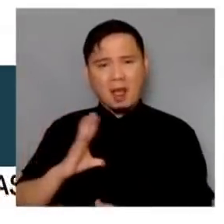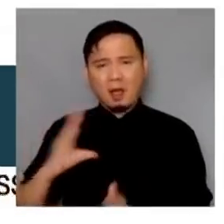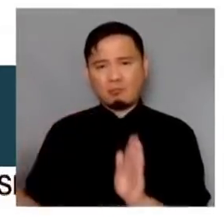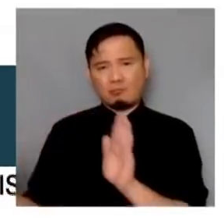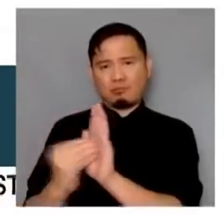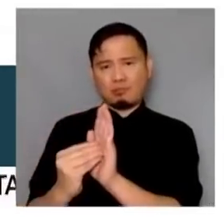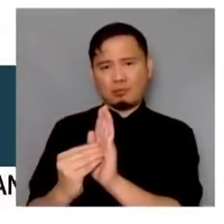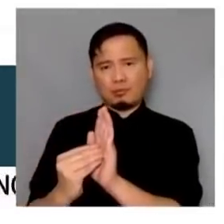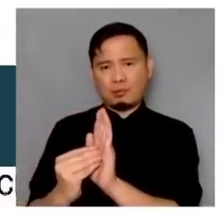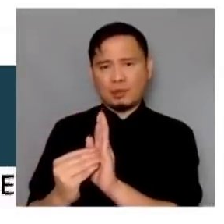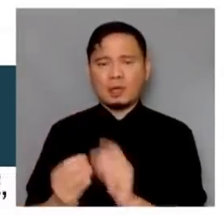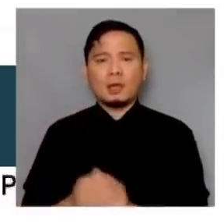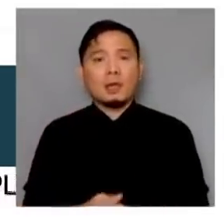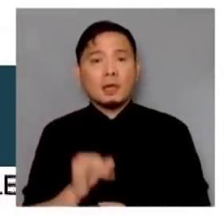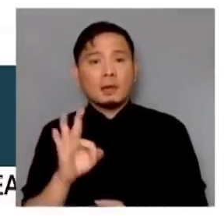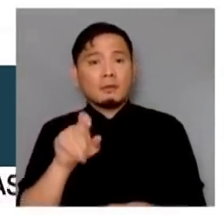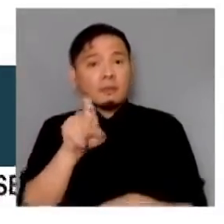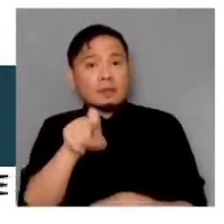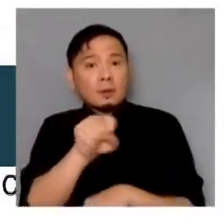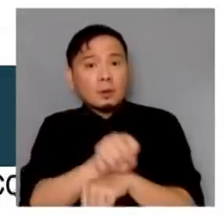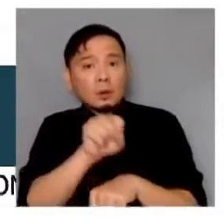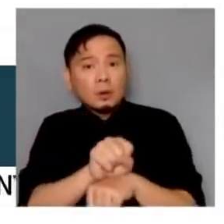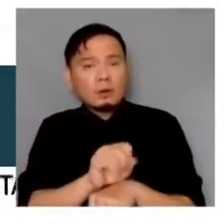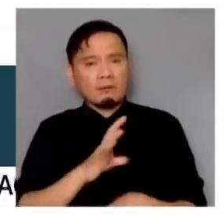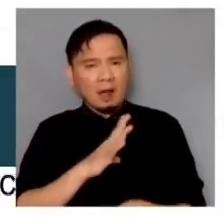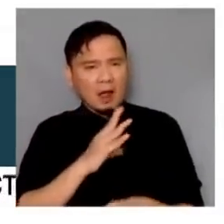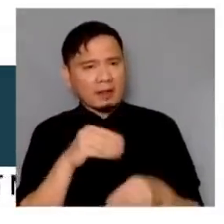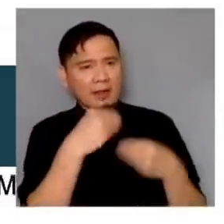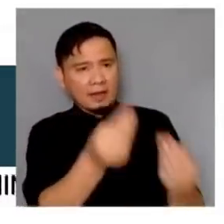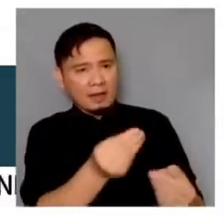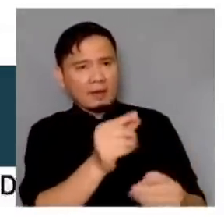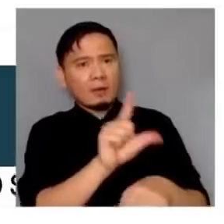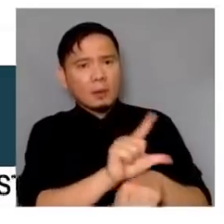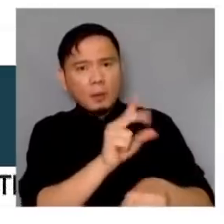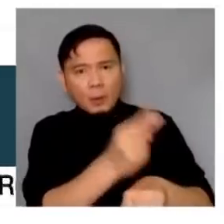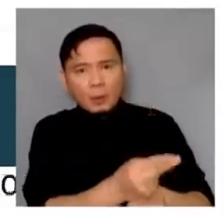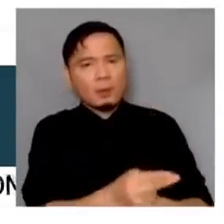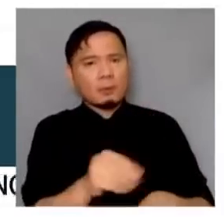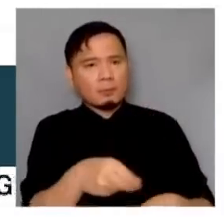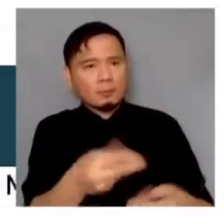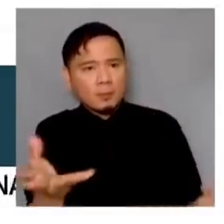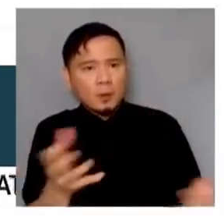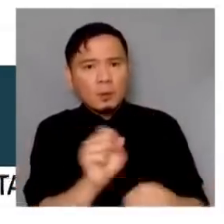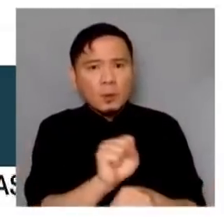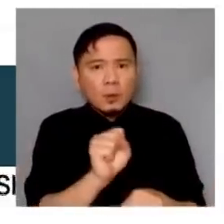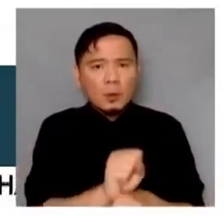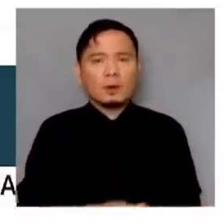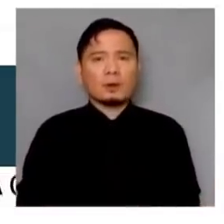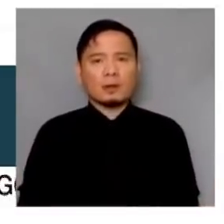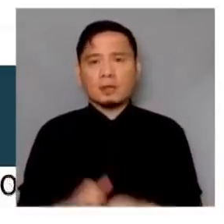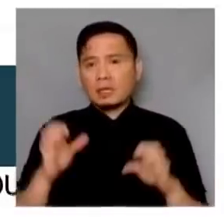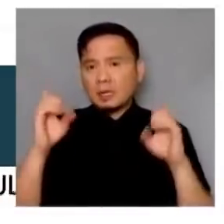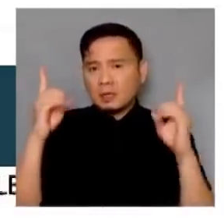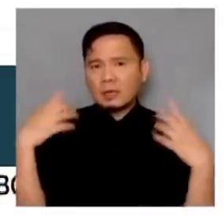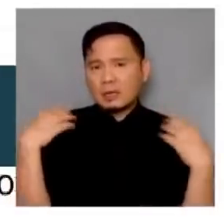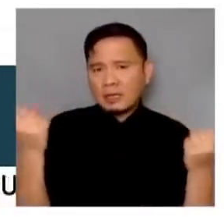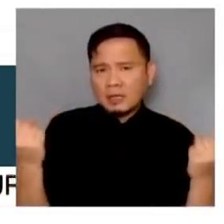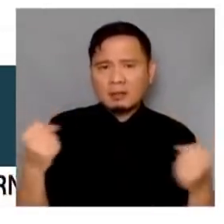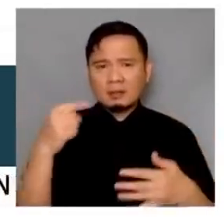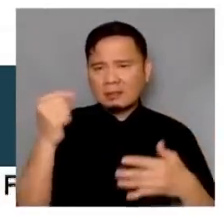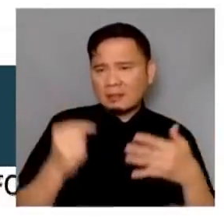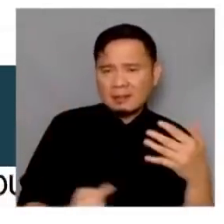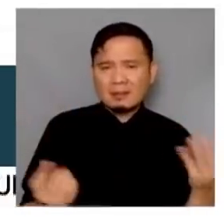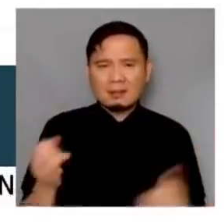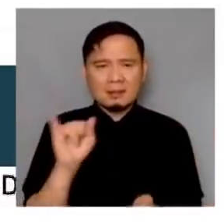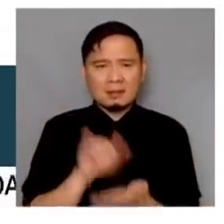If kailangan ng trabaho, hanapan ng trabaho yan, pangkabuhayan, edukasyon or kalusugan or etc.